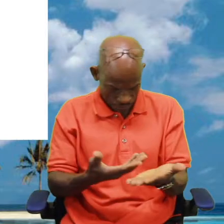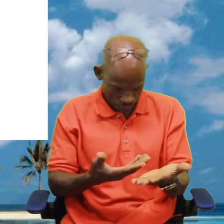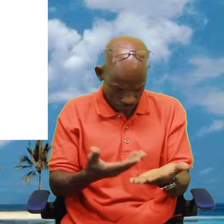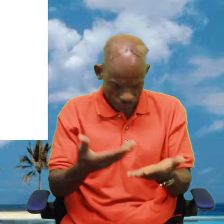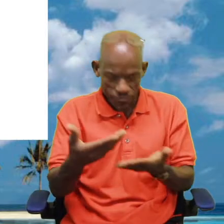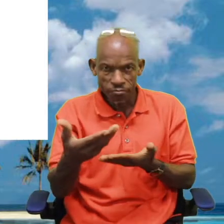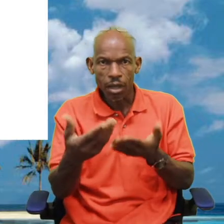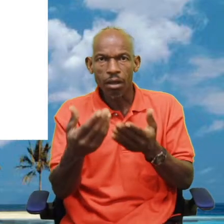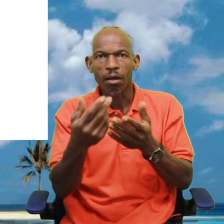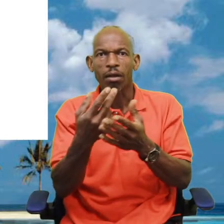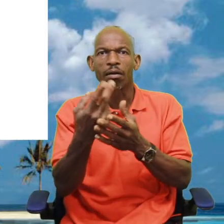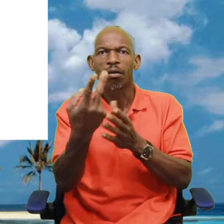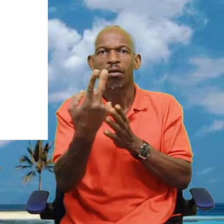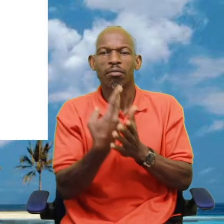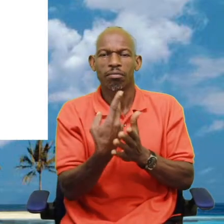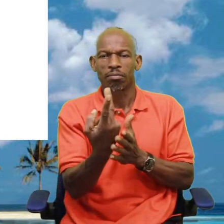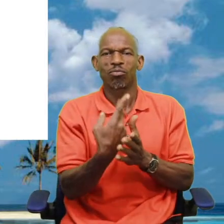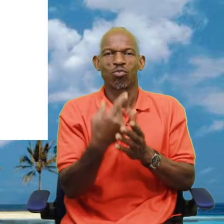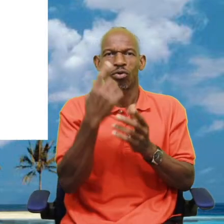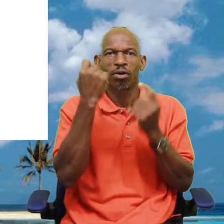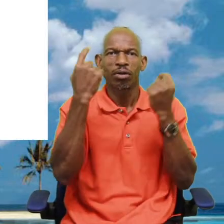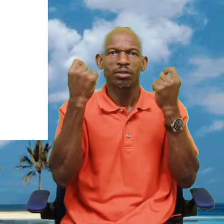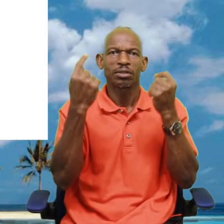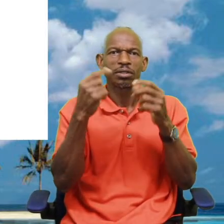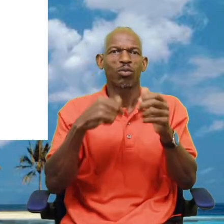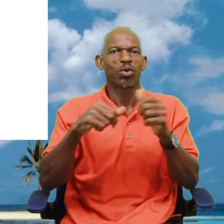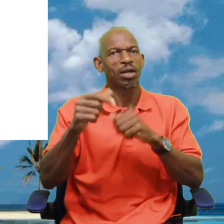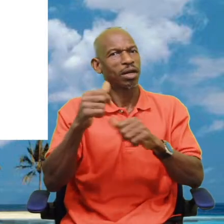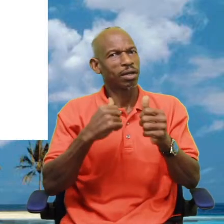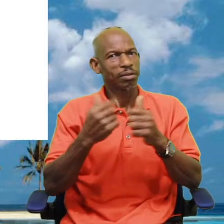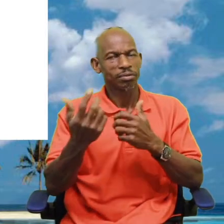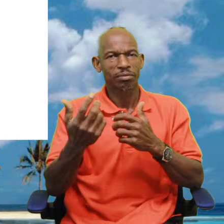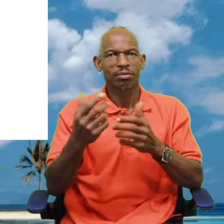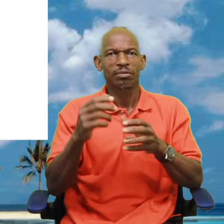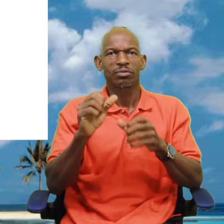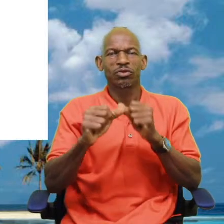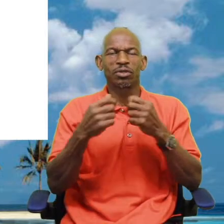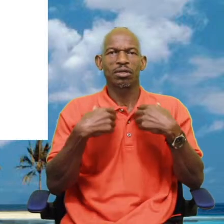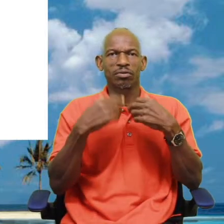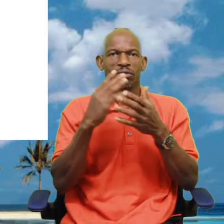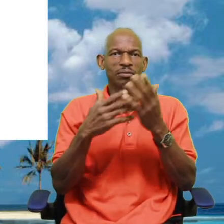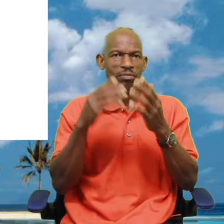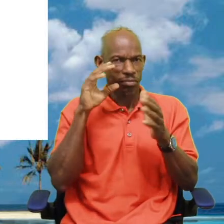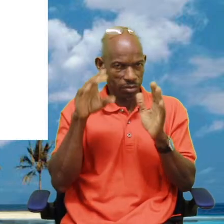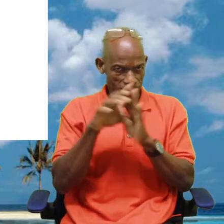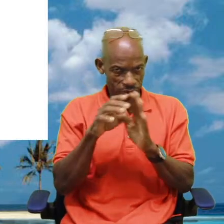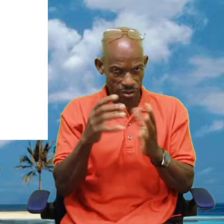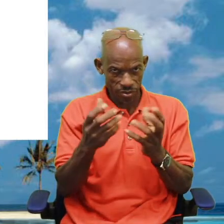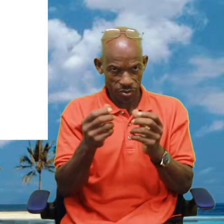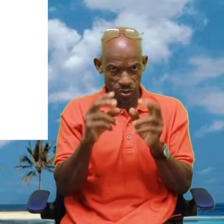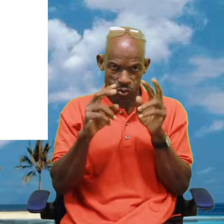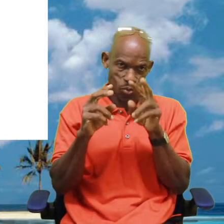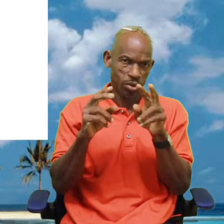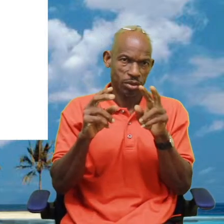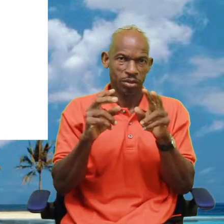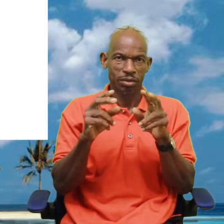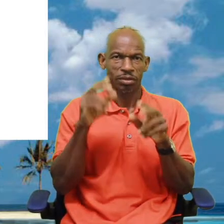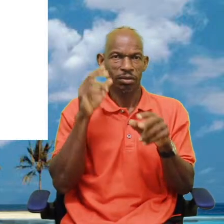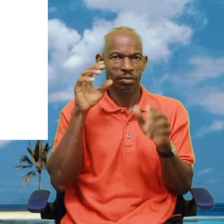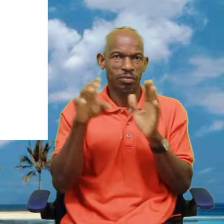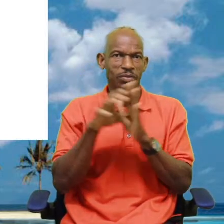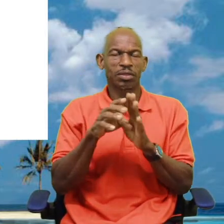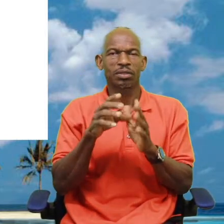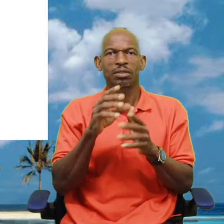So I have a number of pictures, and we're going to look at each one of them in turn. I'm going to copy them and put them on